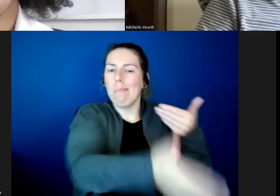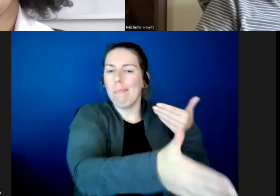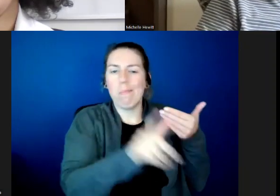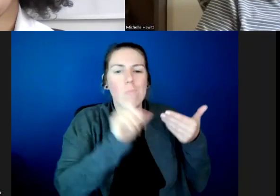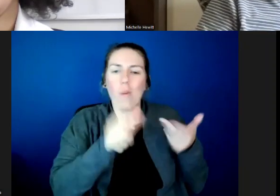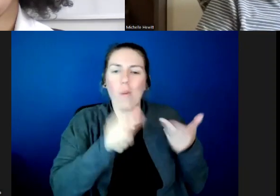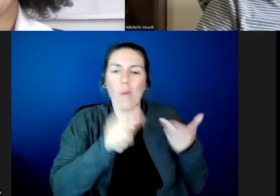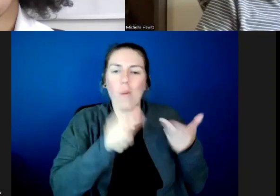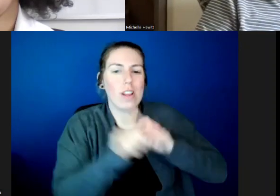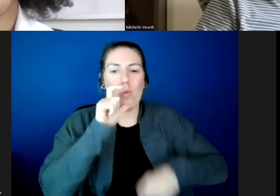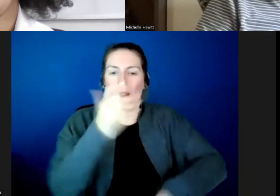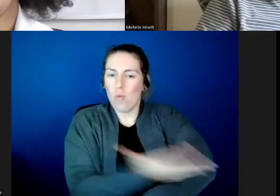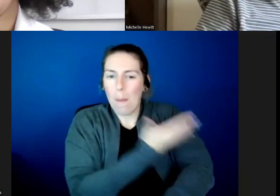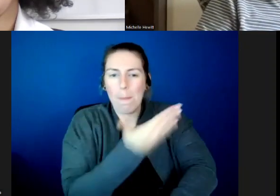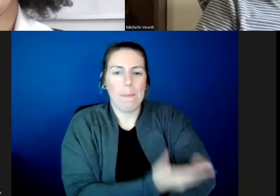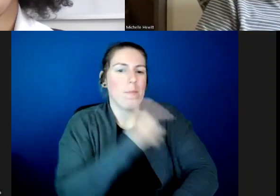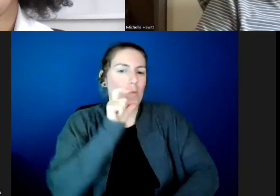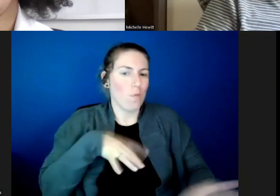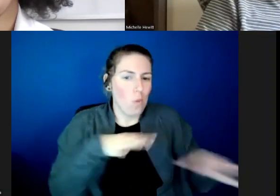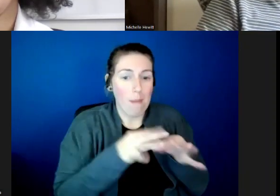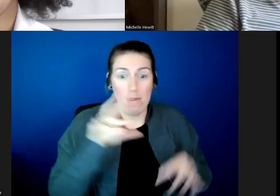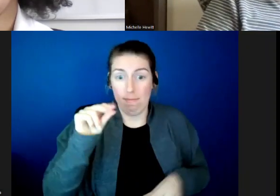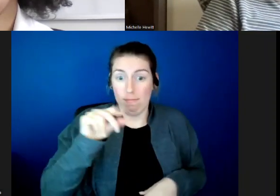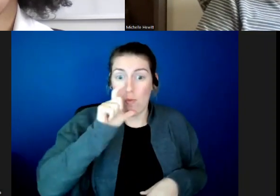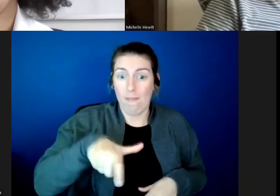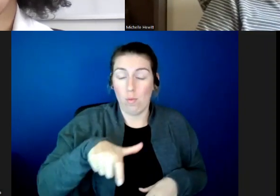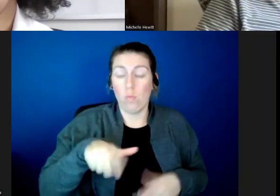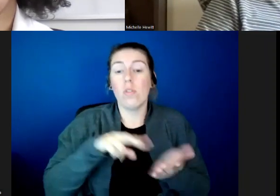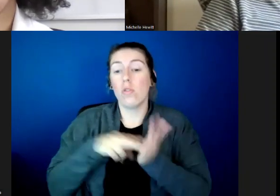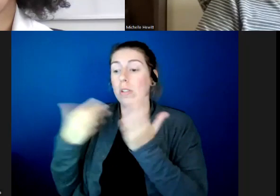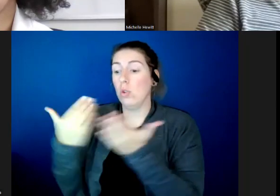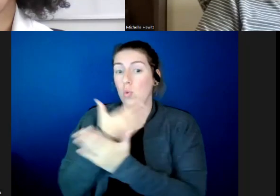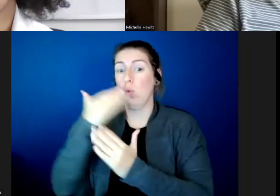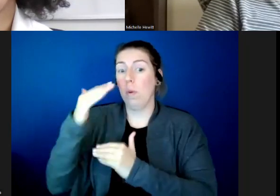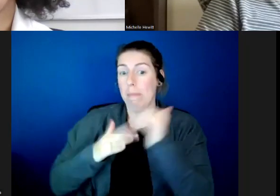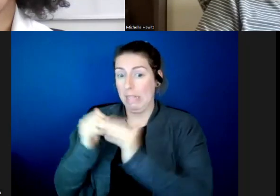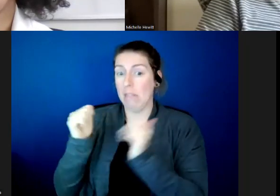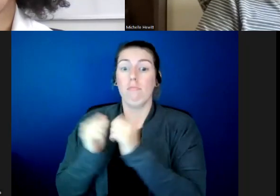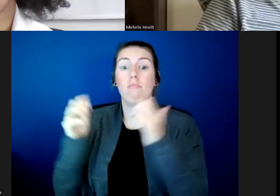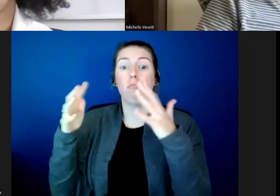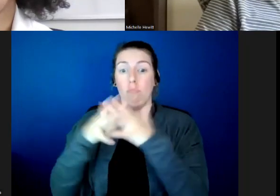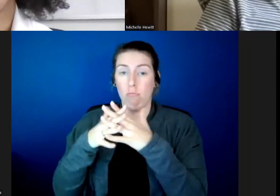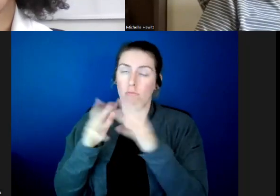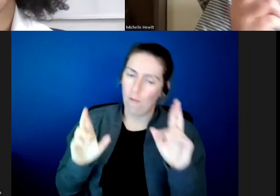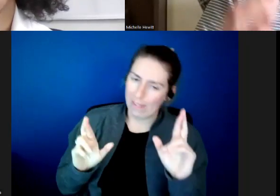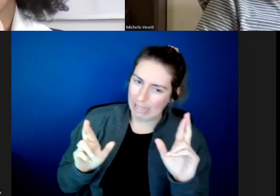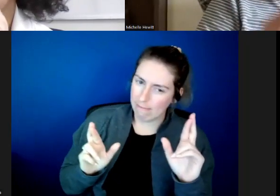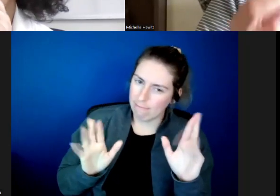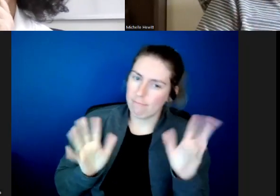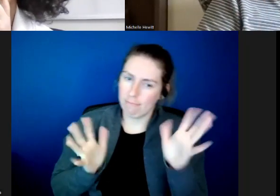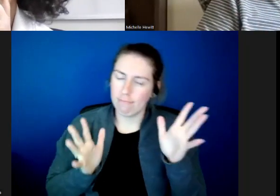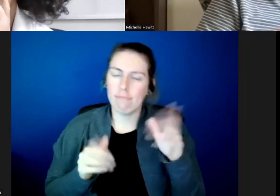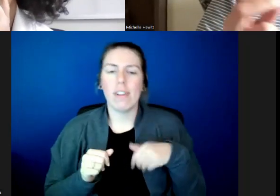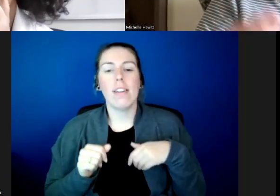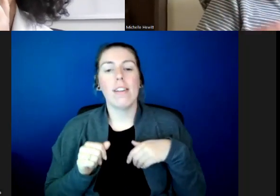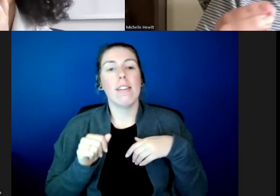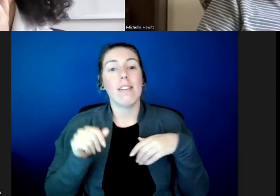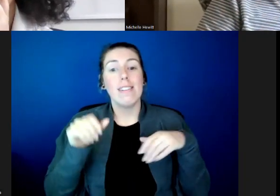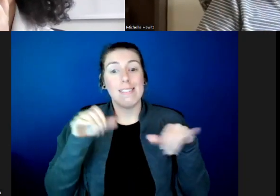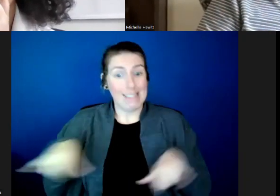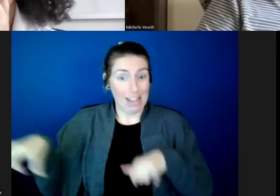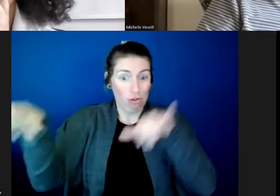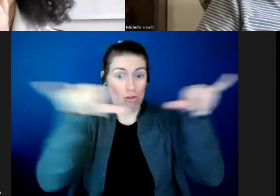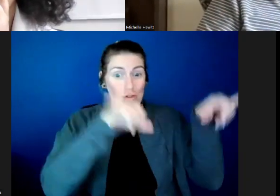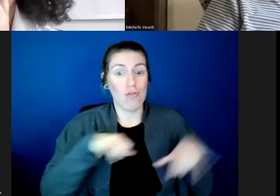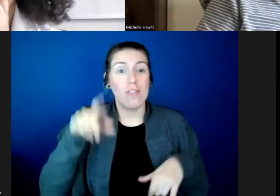So yes, new builds, I would hope once we get the standards part of the